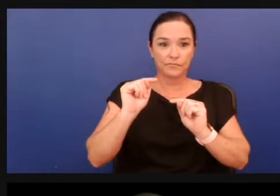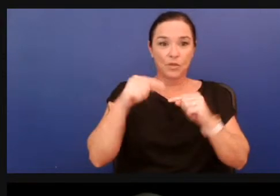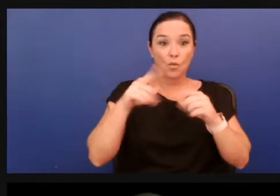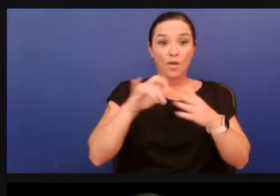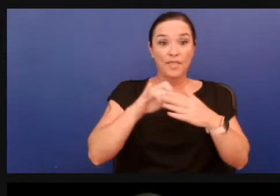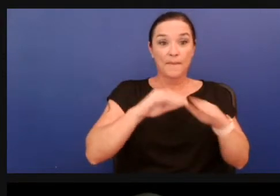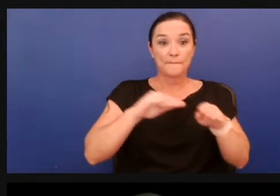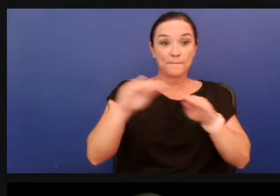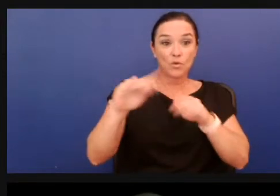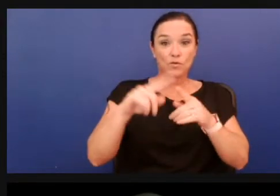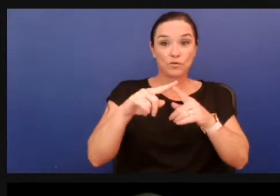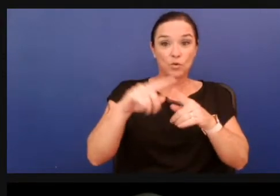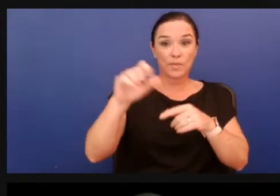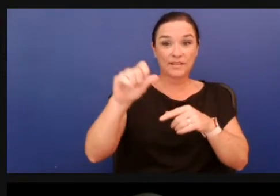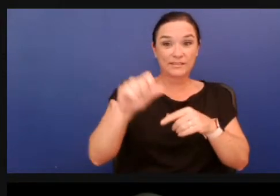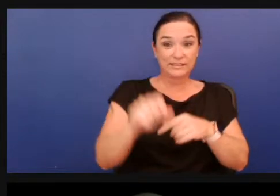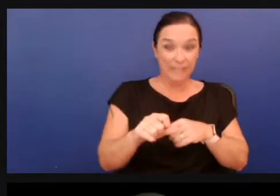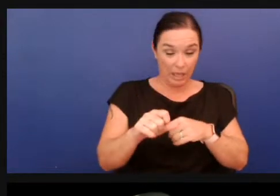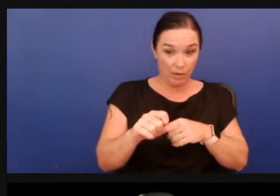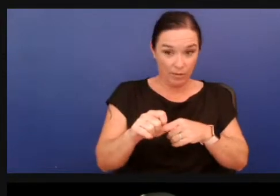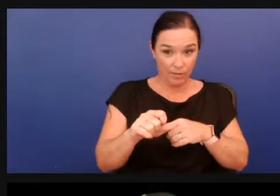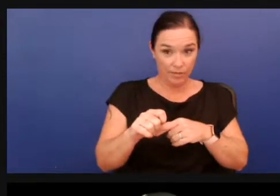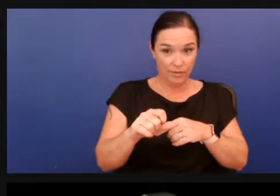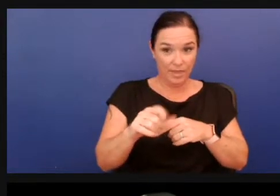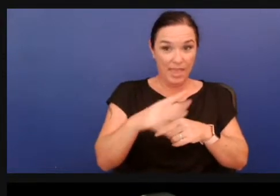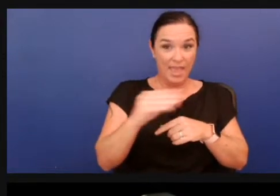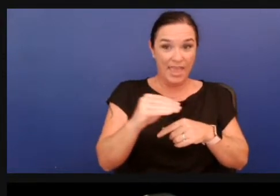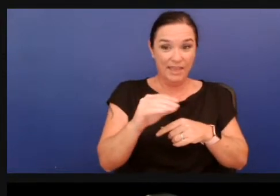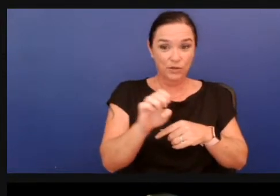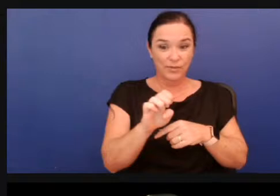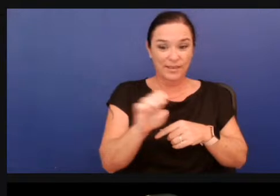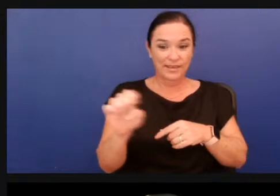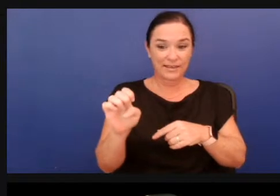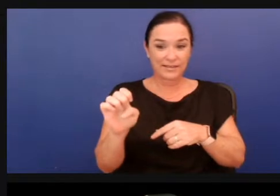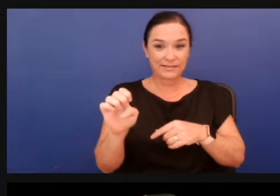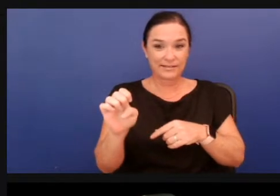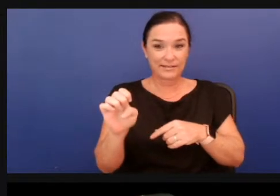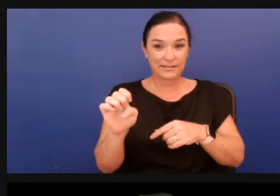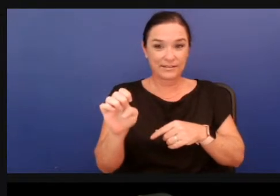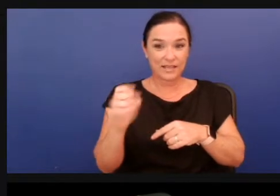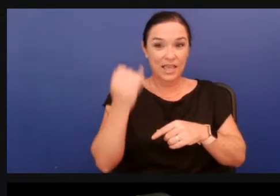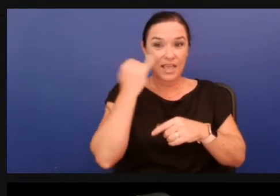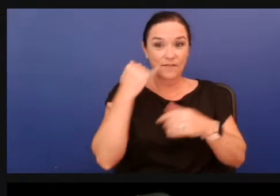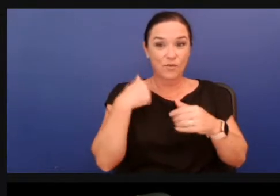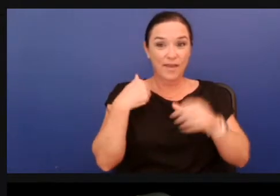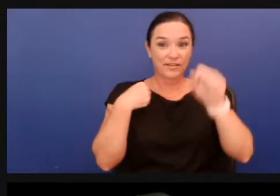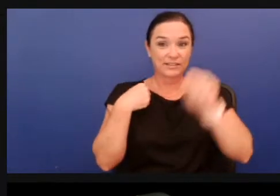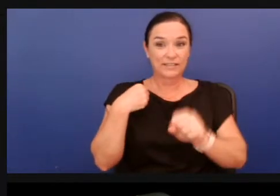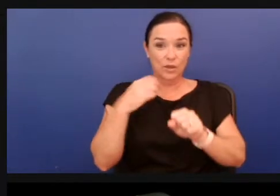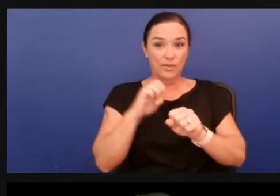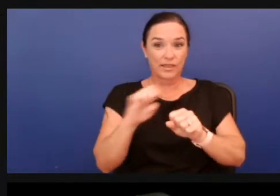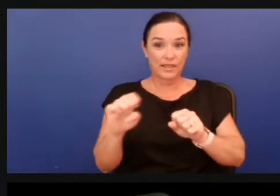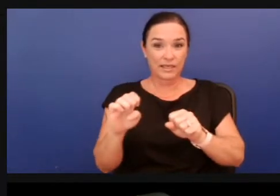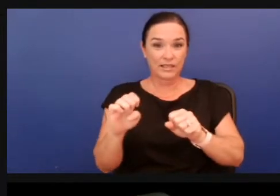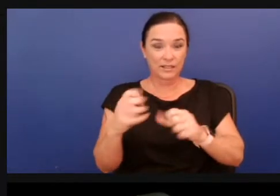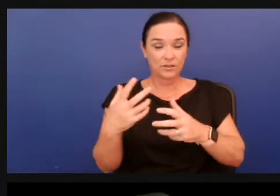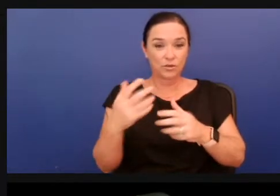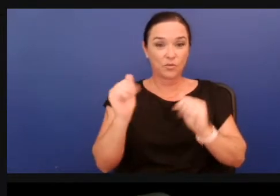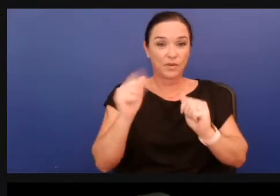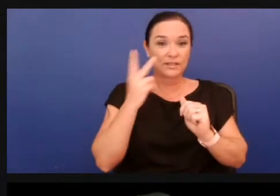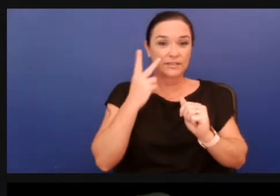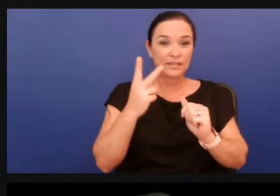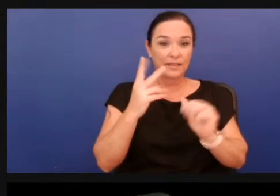the south and to the east. And south, it moved, let's see, this is now looking